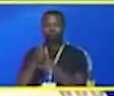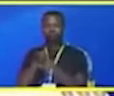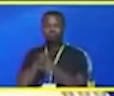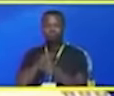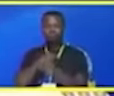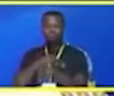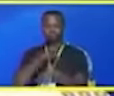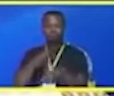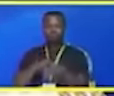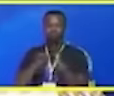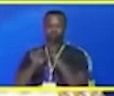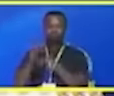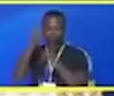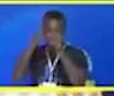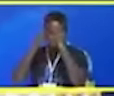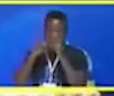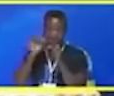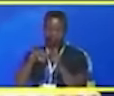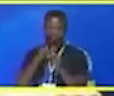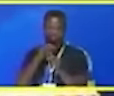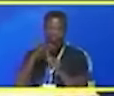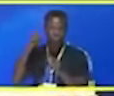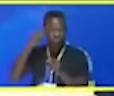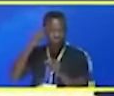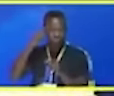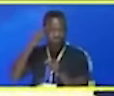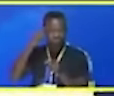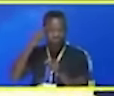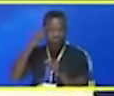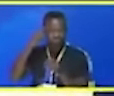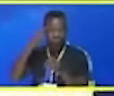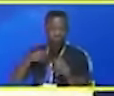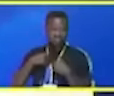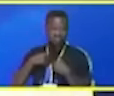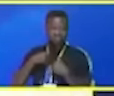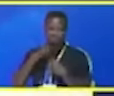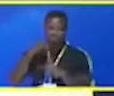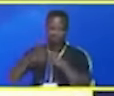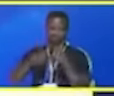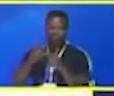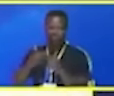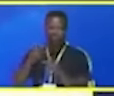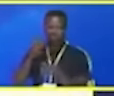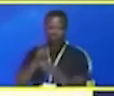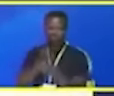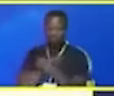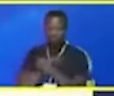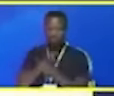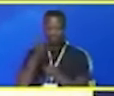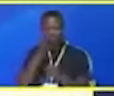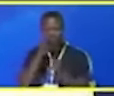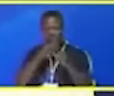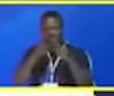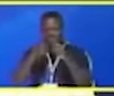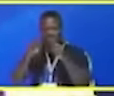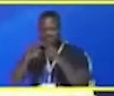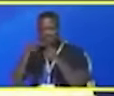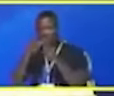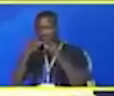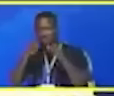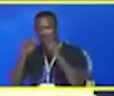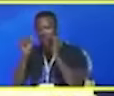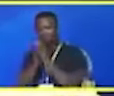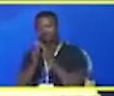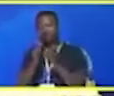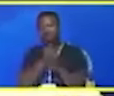of God, because it is not charismatic to have that nature. I'd rather be able to speak in tongues than to love. It looks more fashionable to work